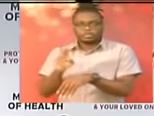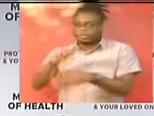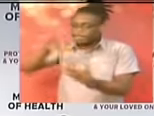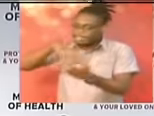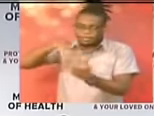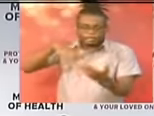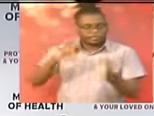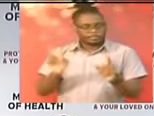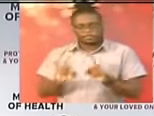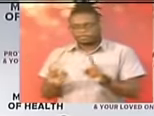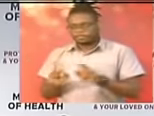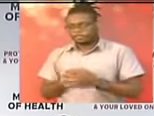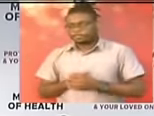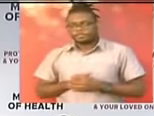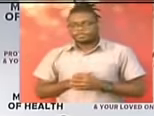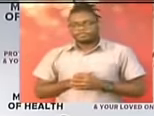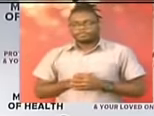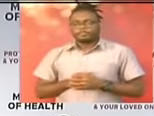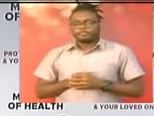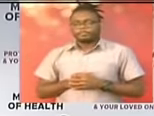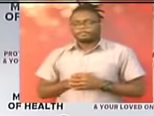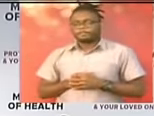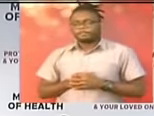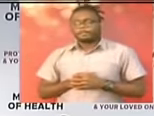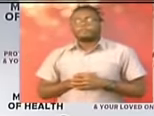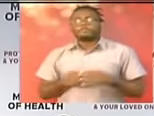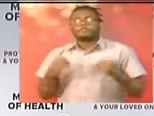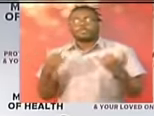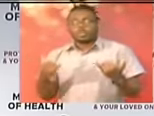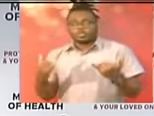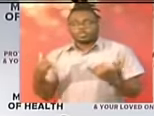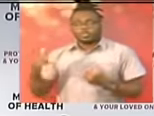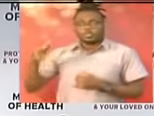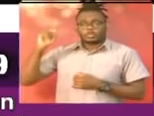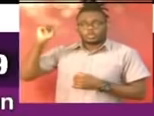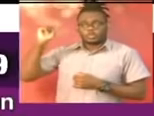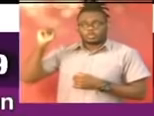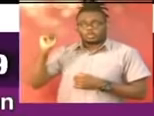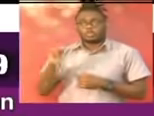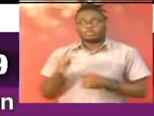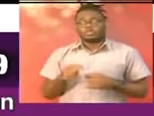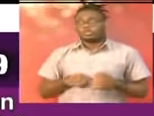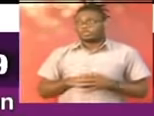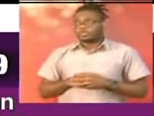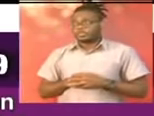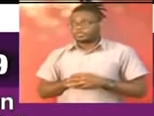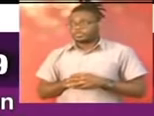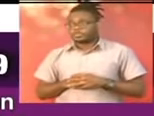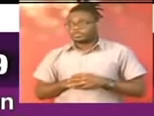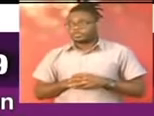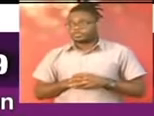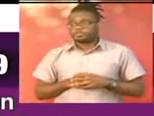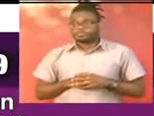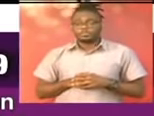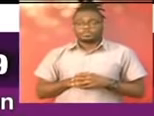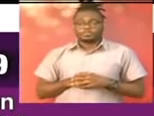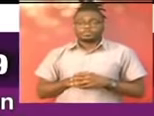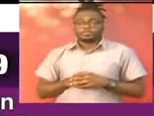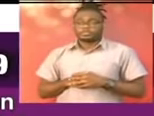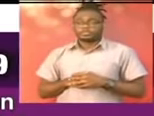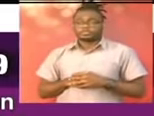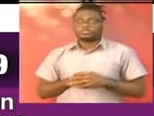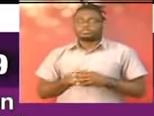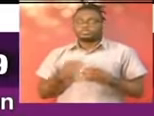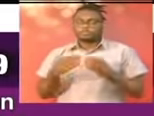Channel 5. Ms. Jackson, good morning. Good morning, Candice Jackson from Tobago Channel 5 News.